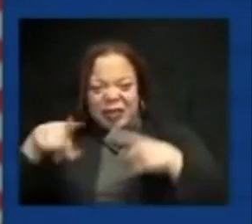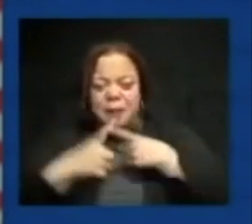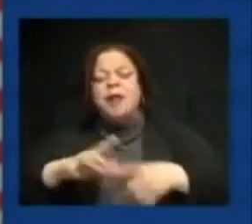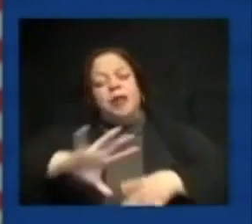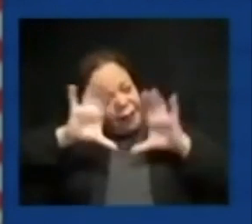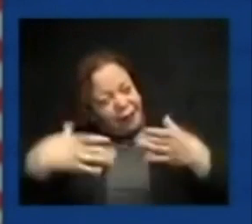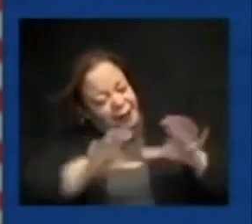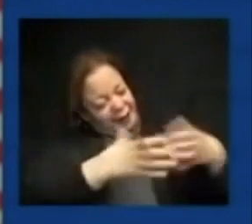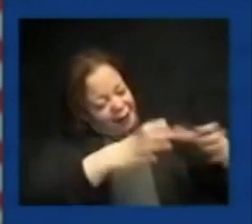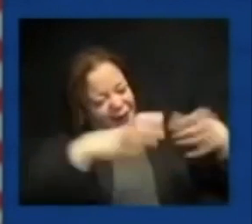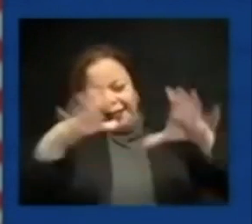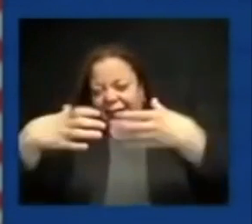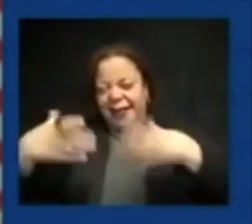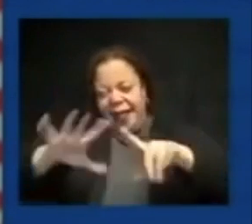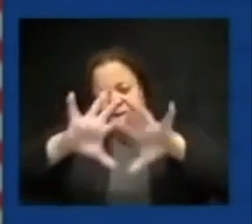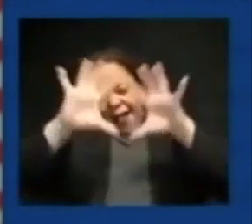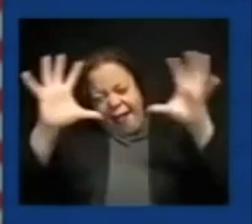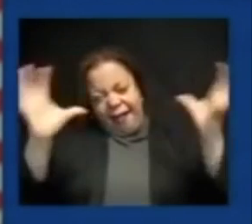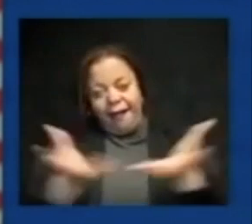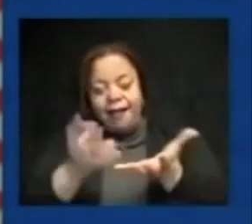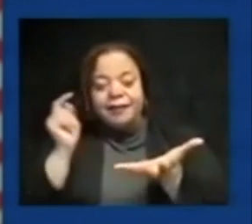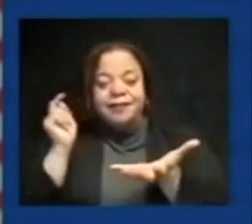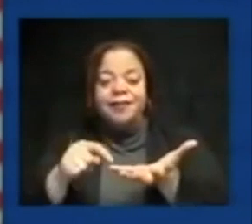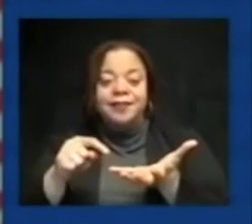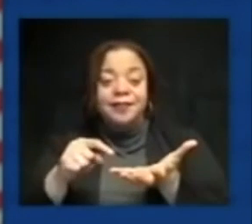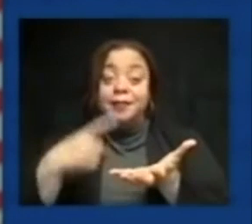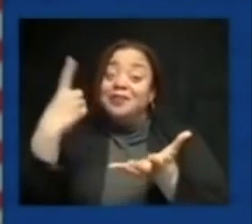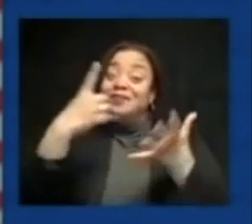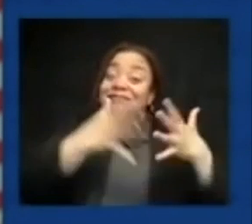are Americans standing together.